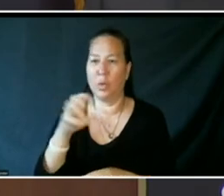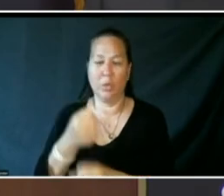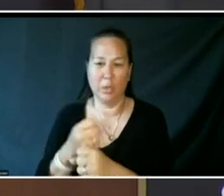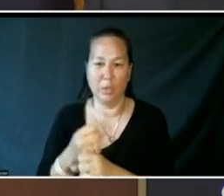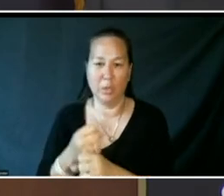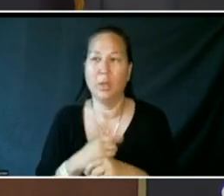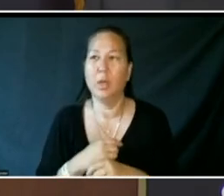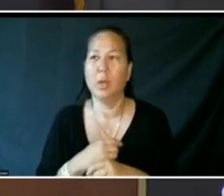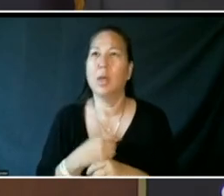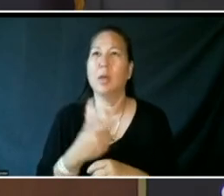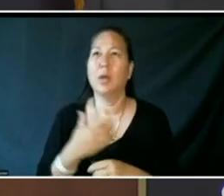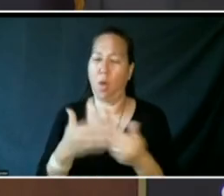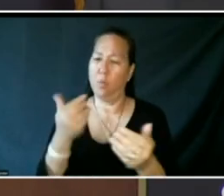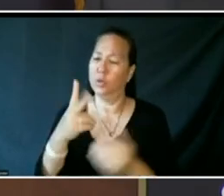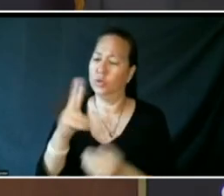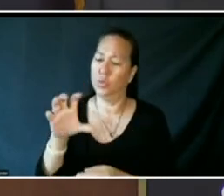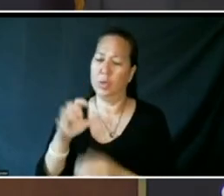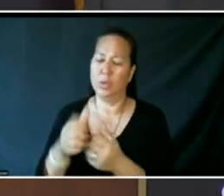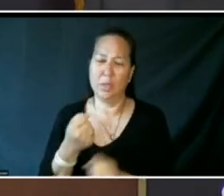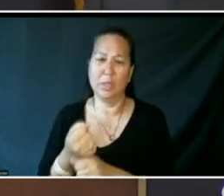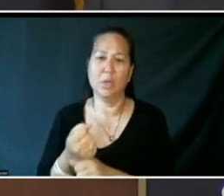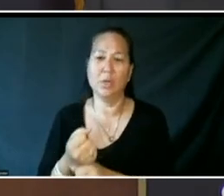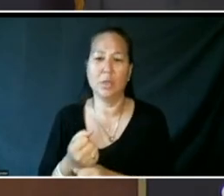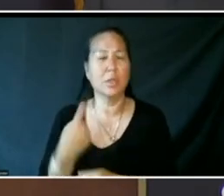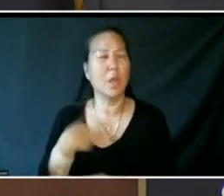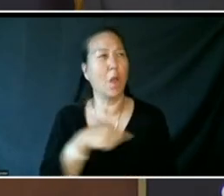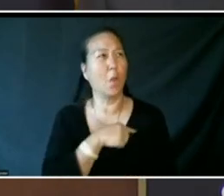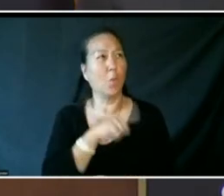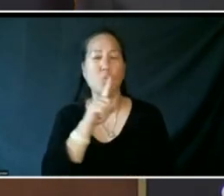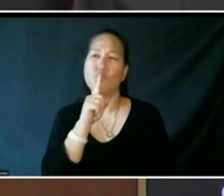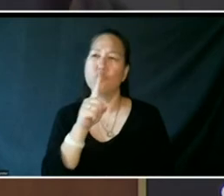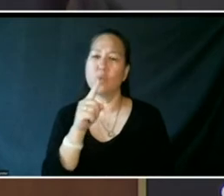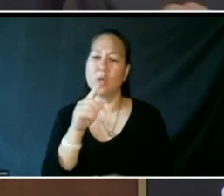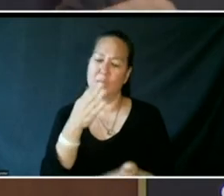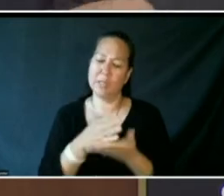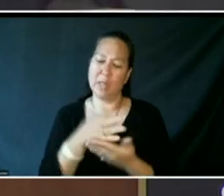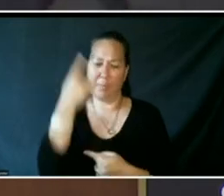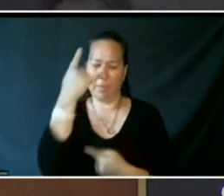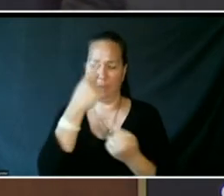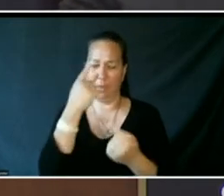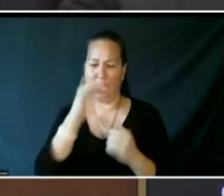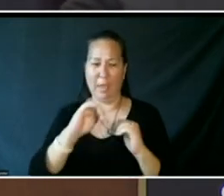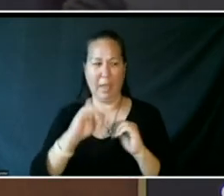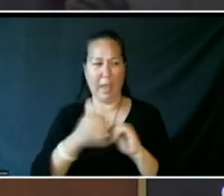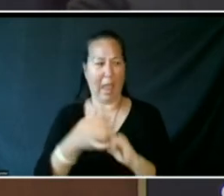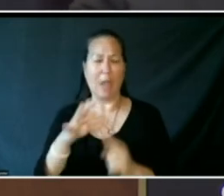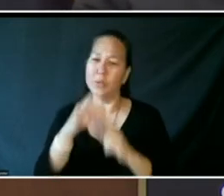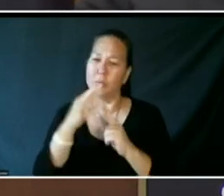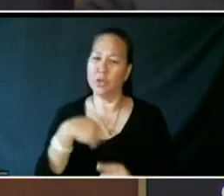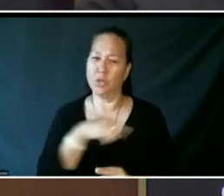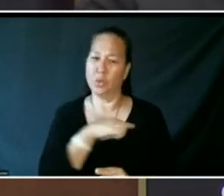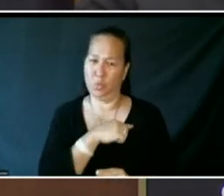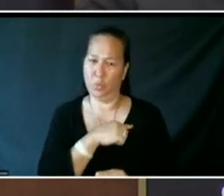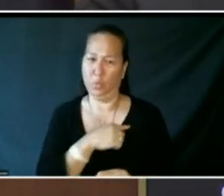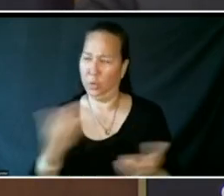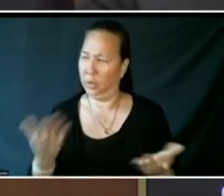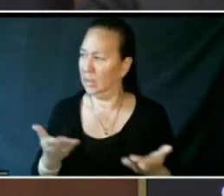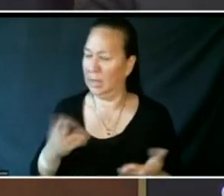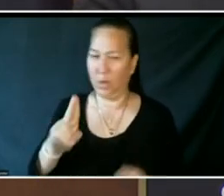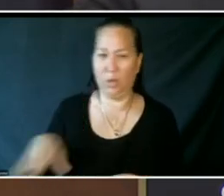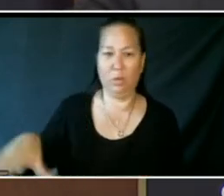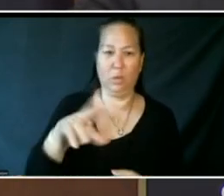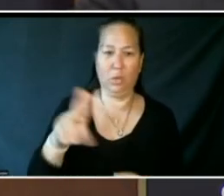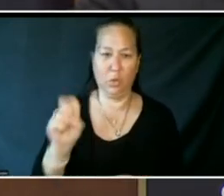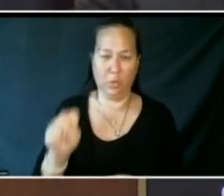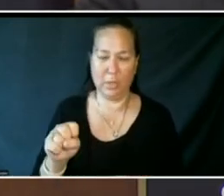few of us stop to think how unique we really are. In the eyes of many in the world, This every four-year ceremony we accept as normal is